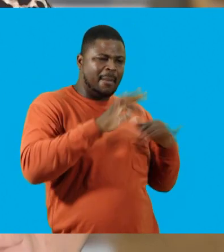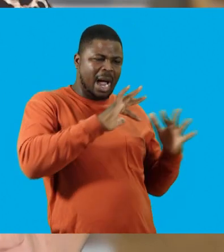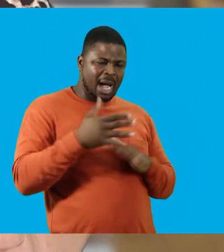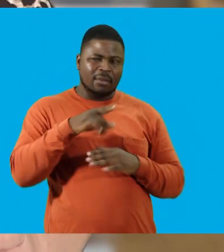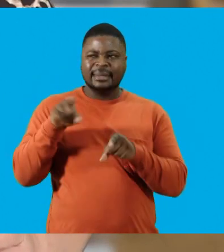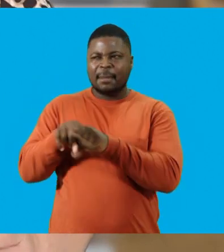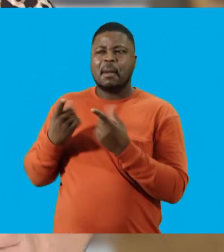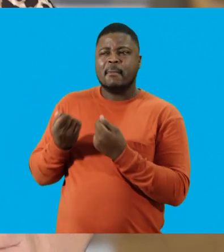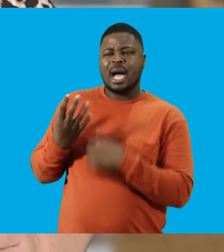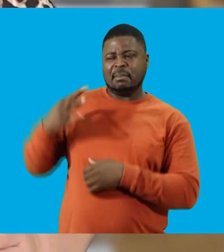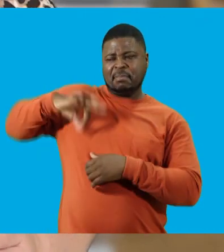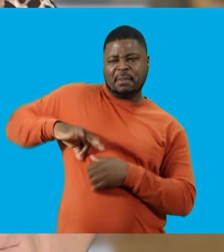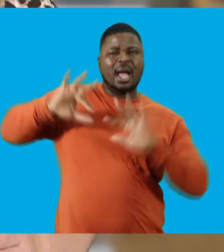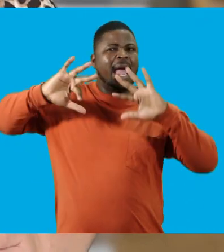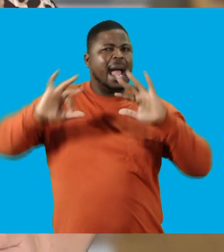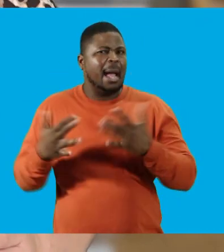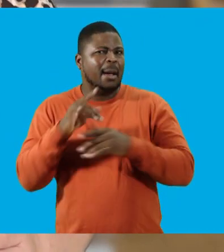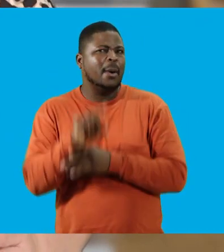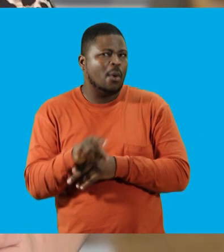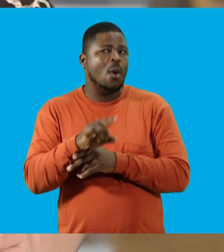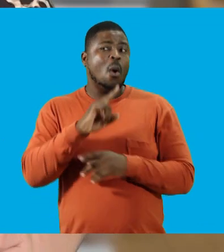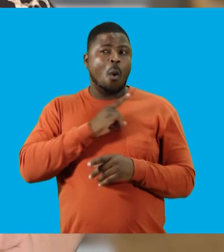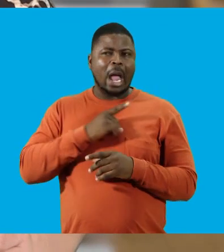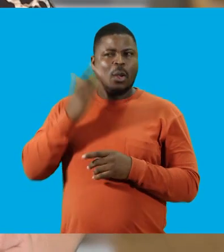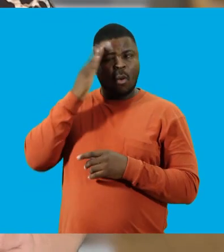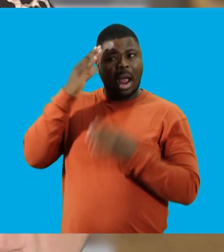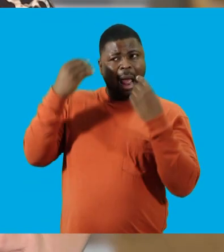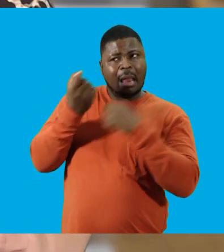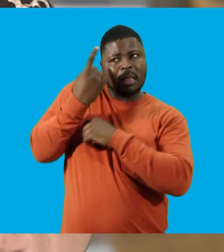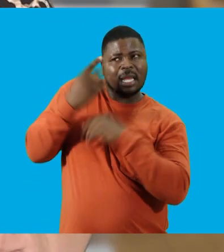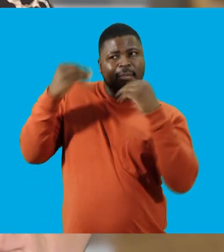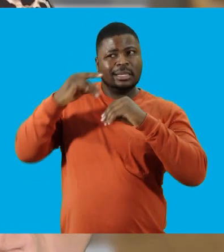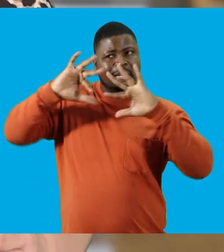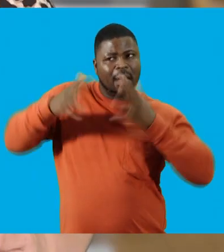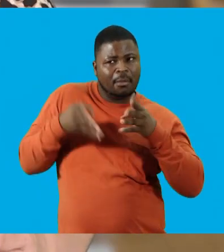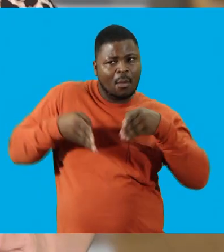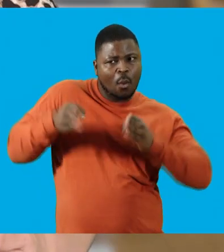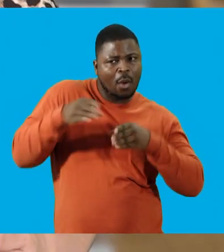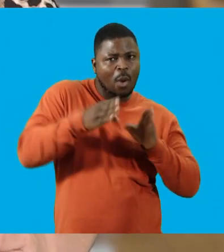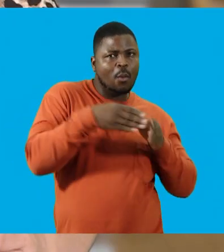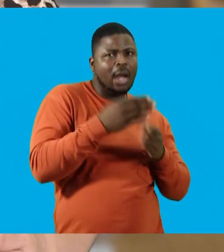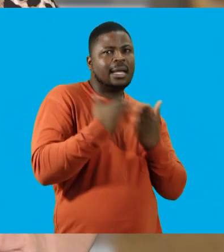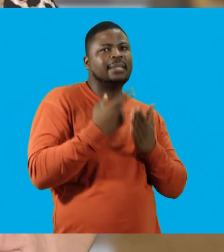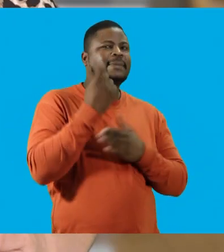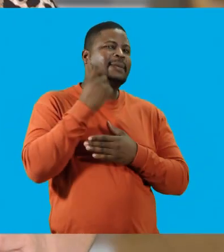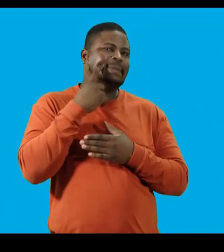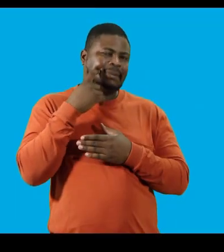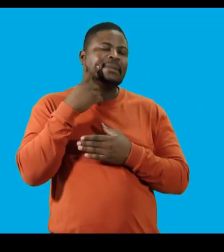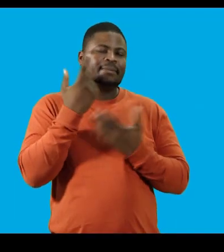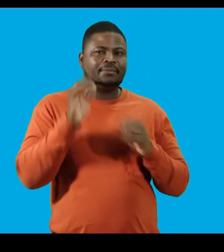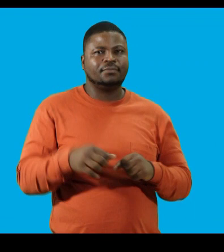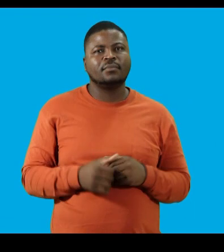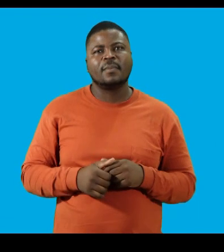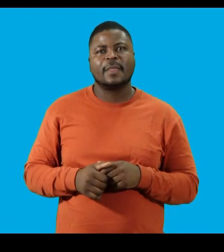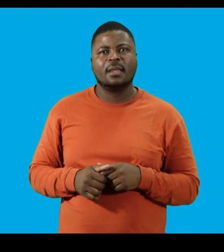they can generate so that you can answer the question much clearly. Then you also need to pay